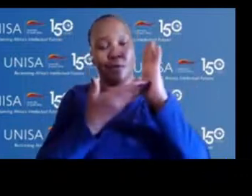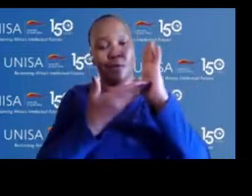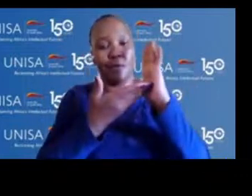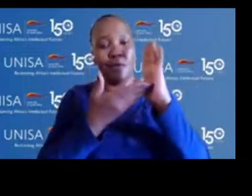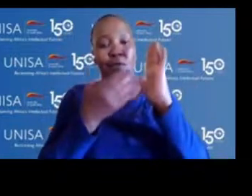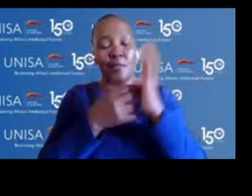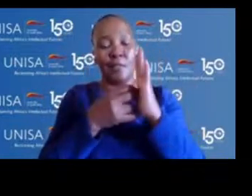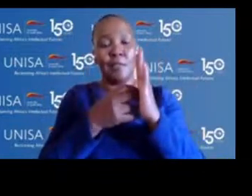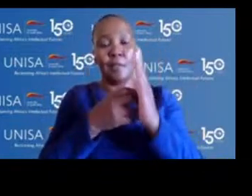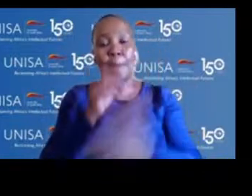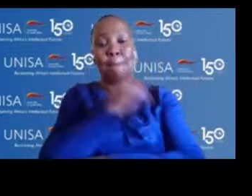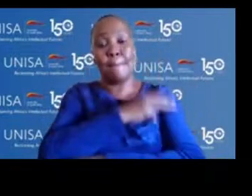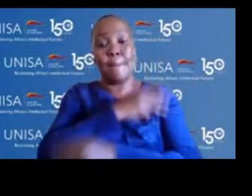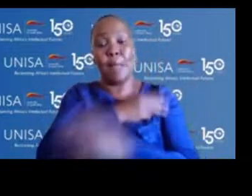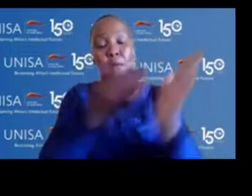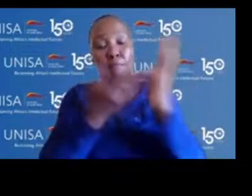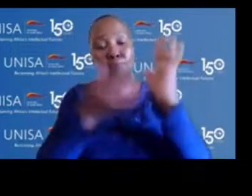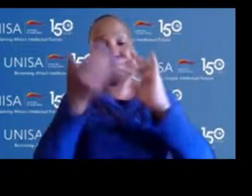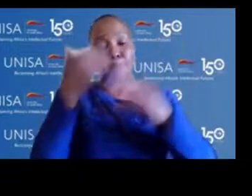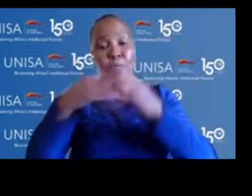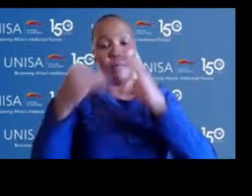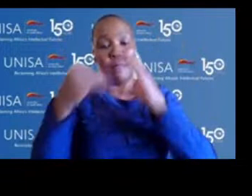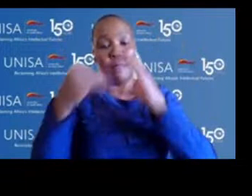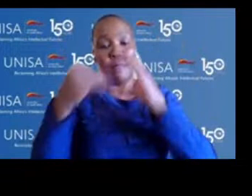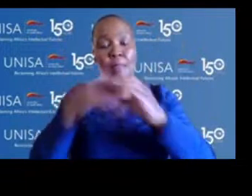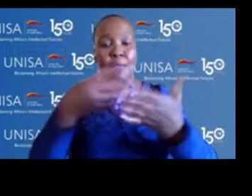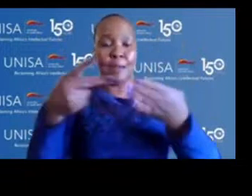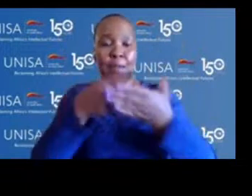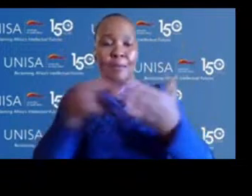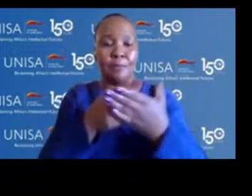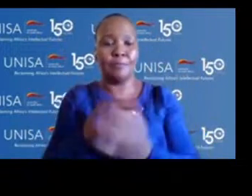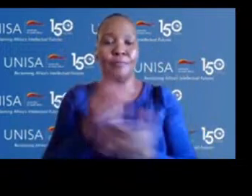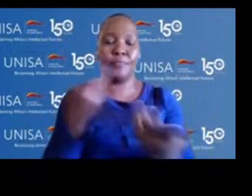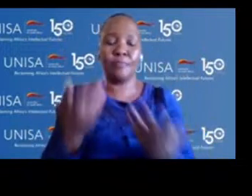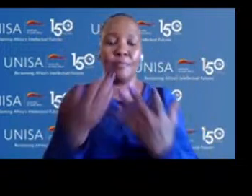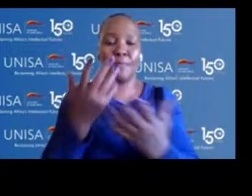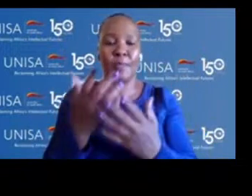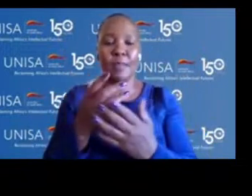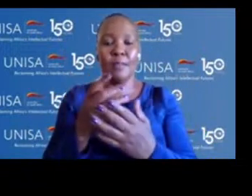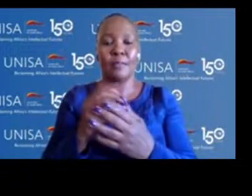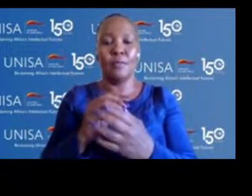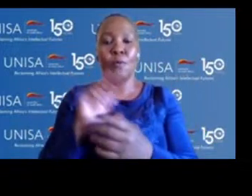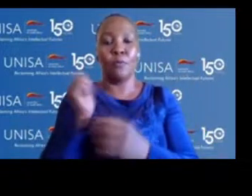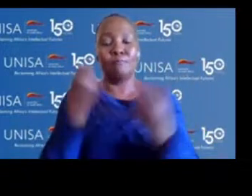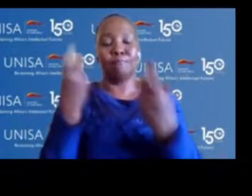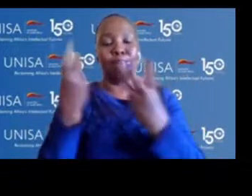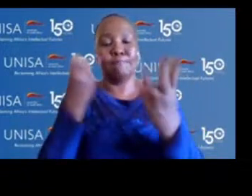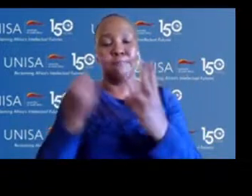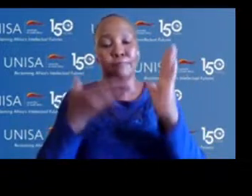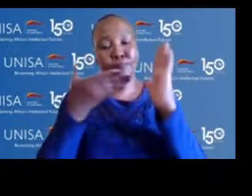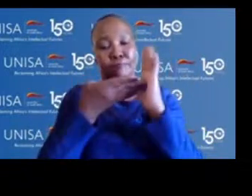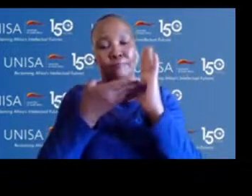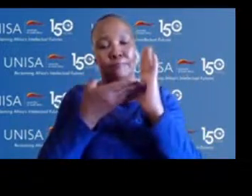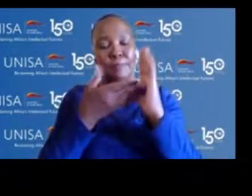manager's email addresses as well, as long as all with the rest of the colleagues in the SCSC. So